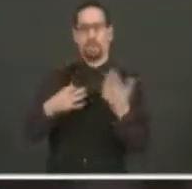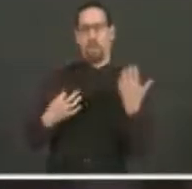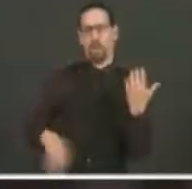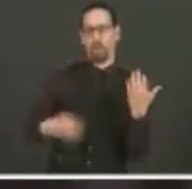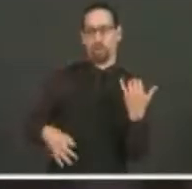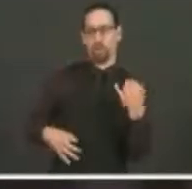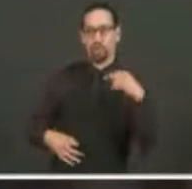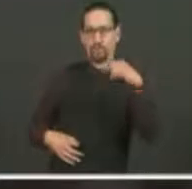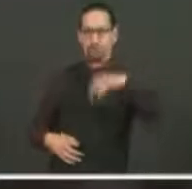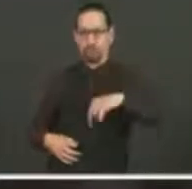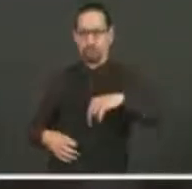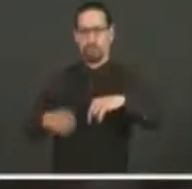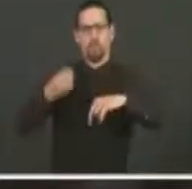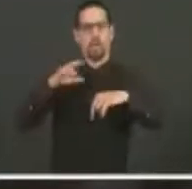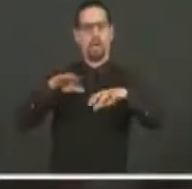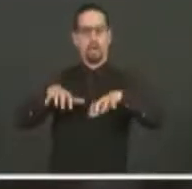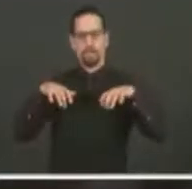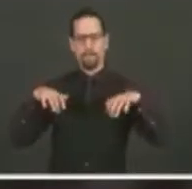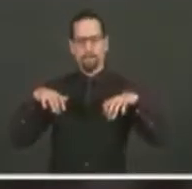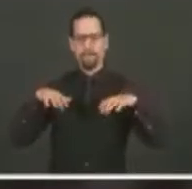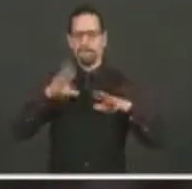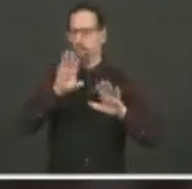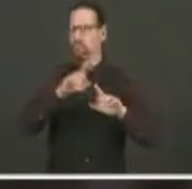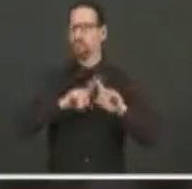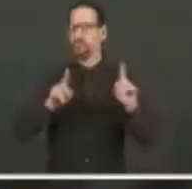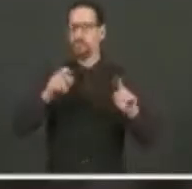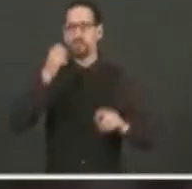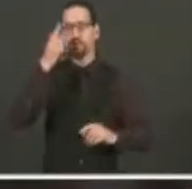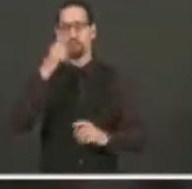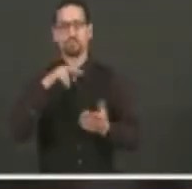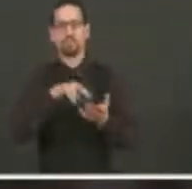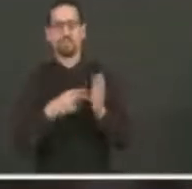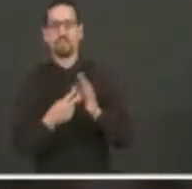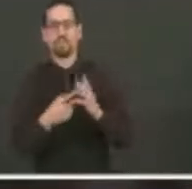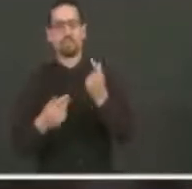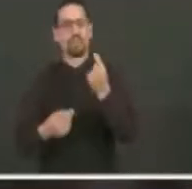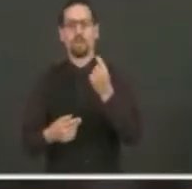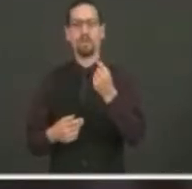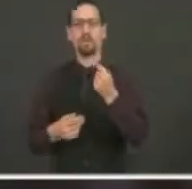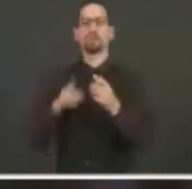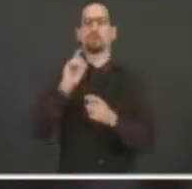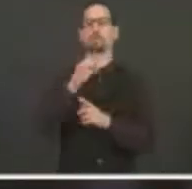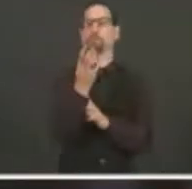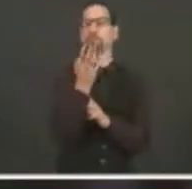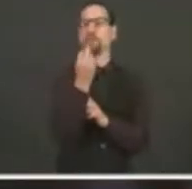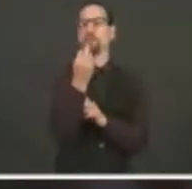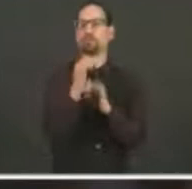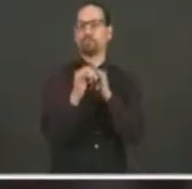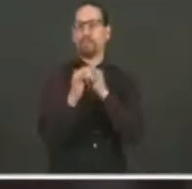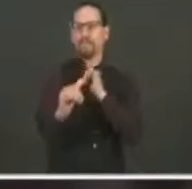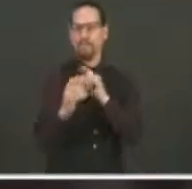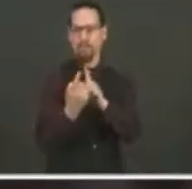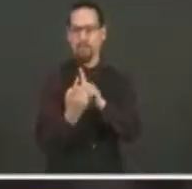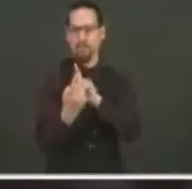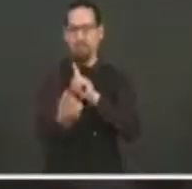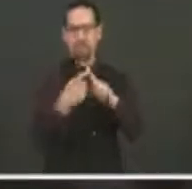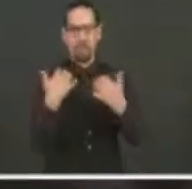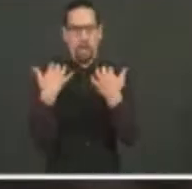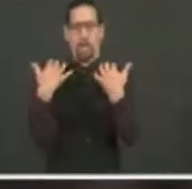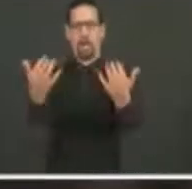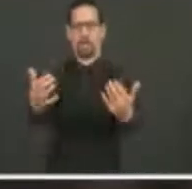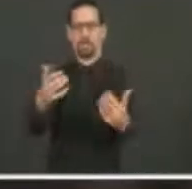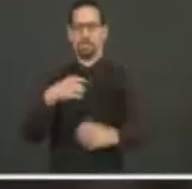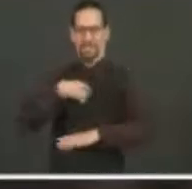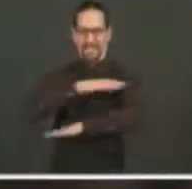the performers need to be 14 feet spaced from the audience. And there's specific guidance on that, as the governor indicated. Guidance